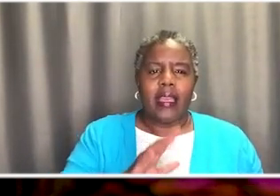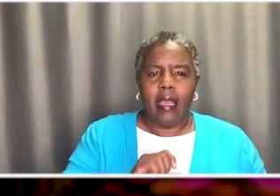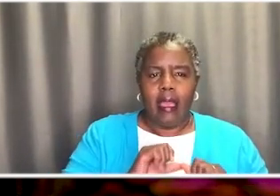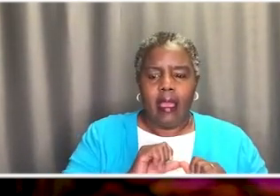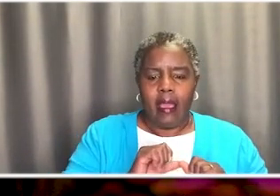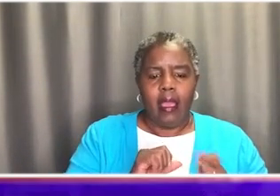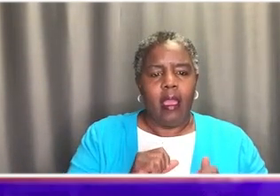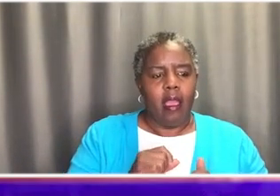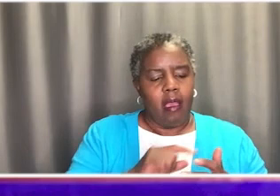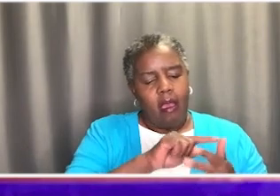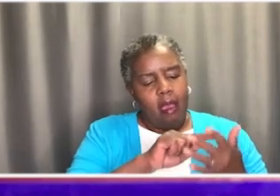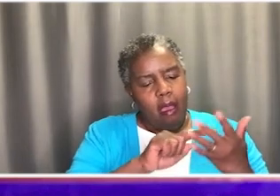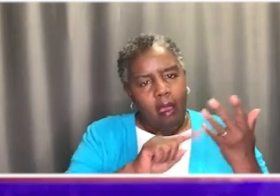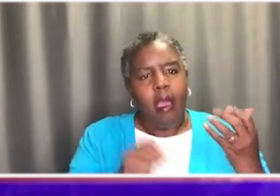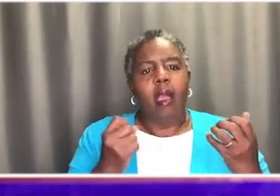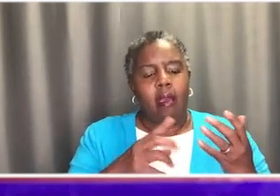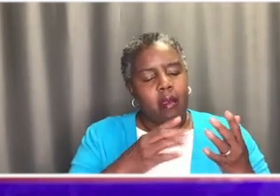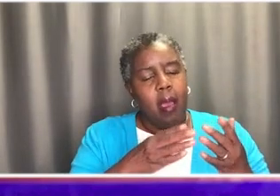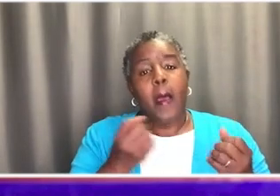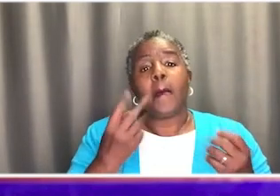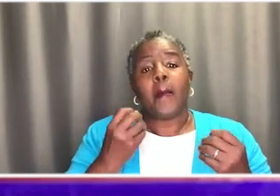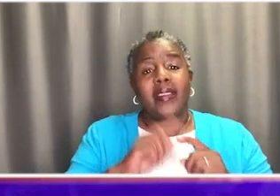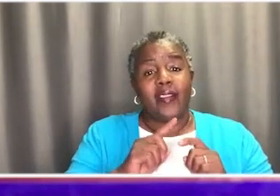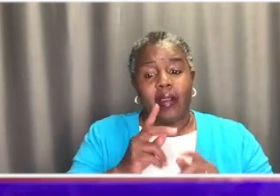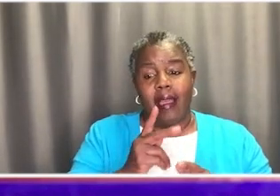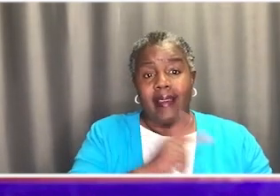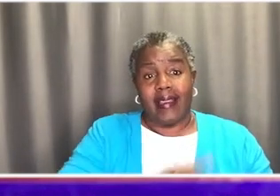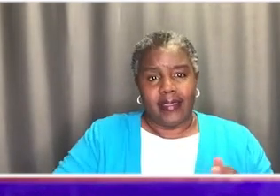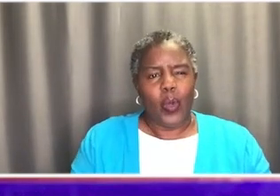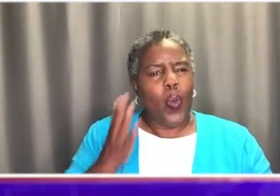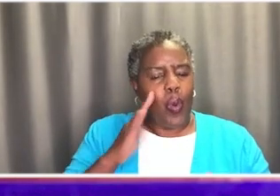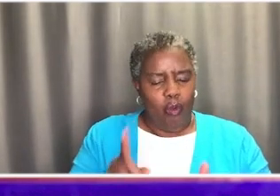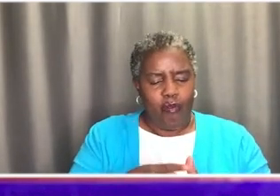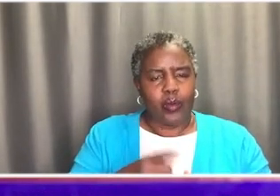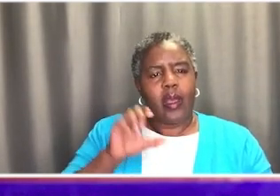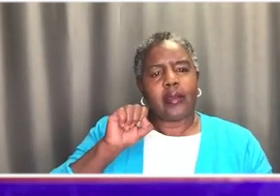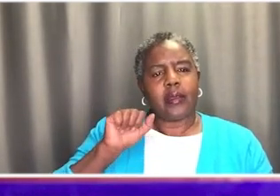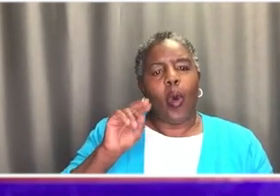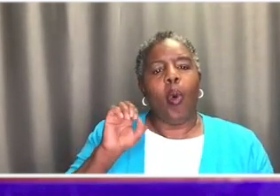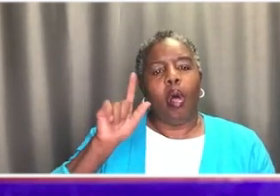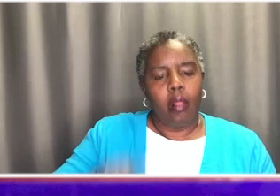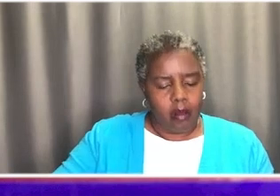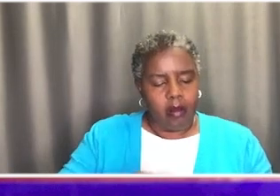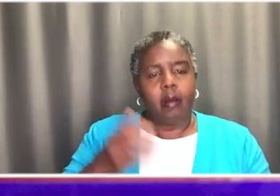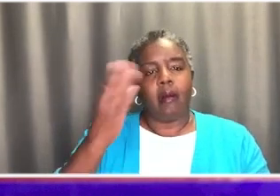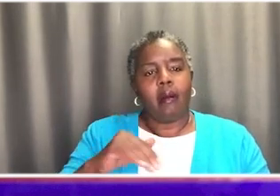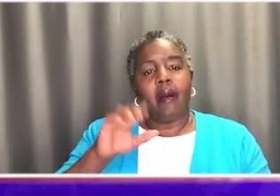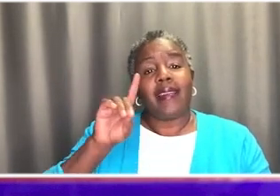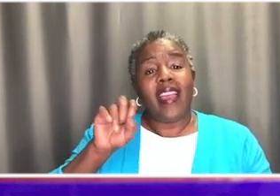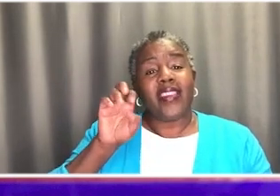lineage of King David. And as we know, Saul was the first king of Israel. Then came David and his other